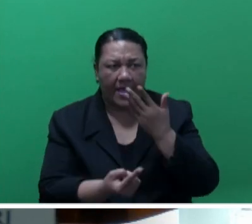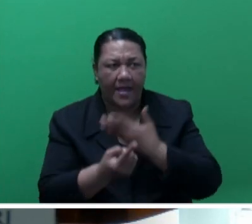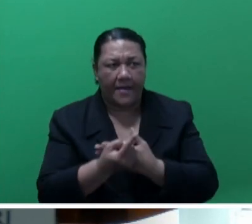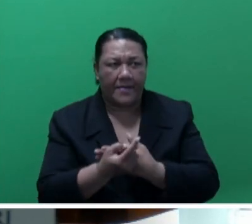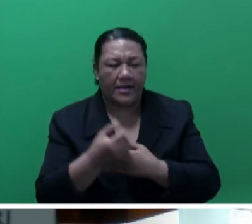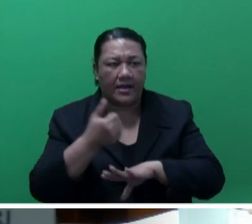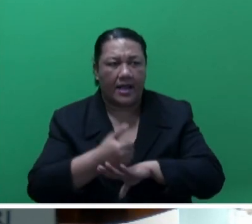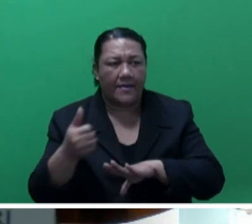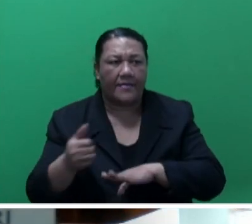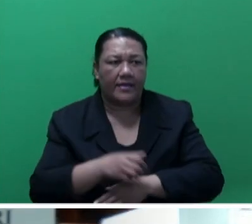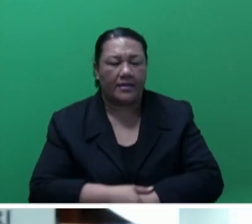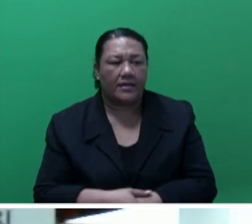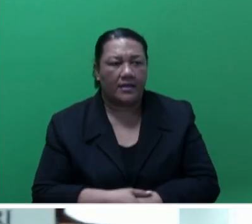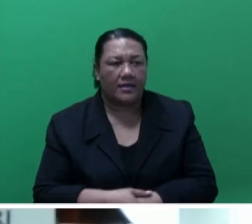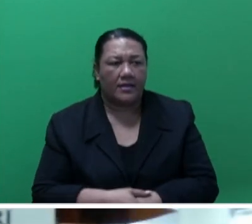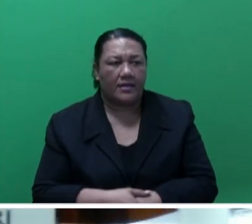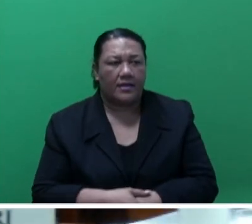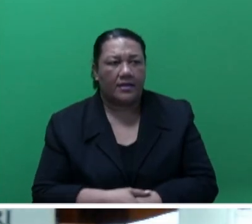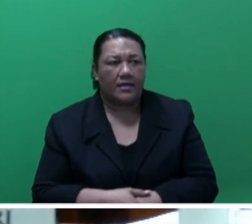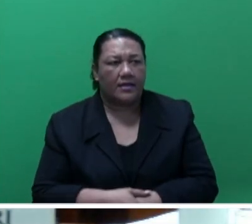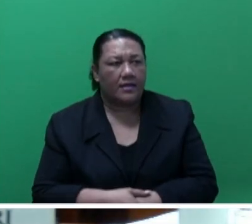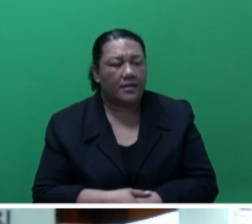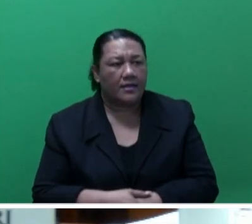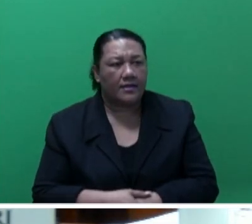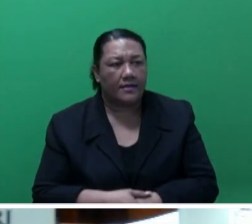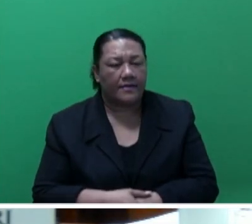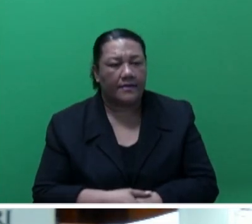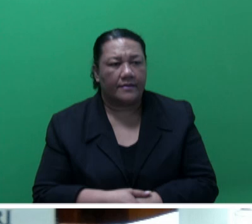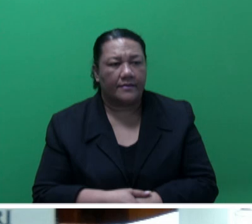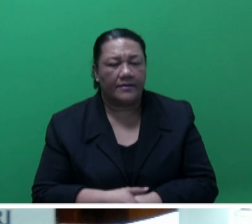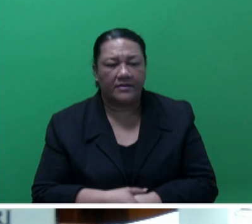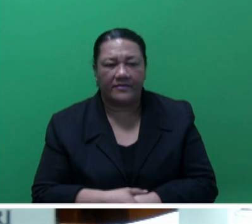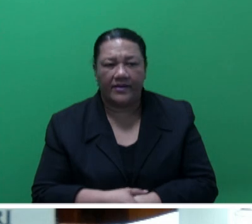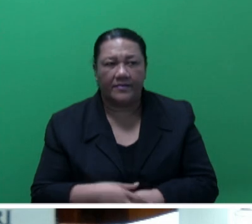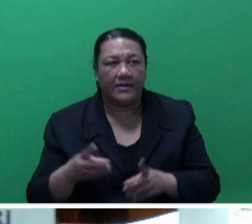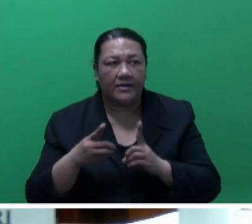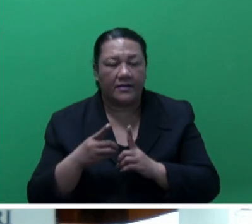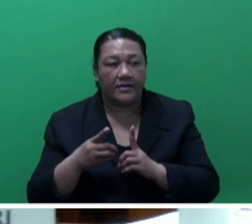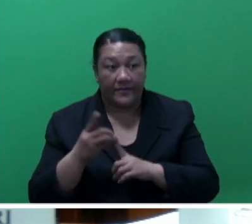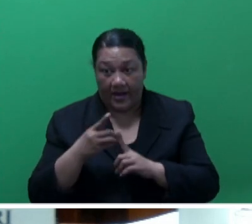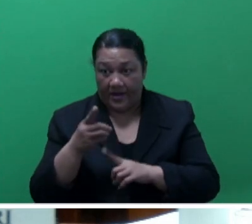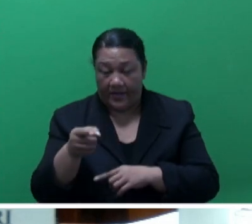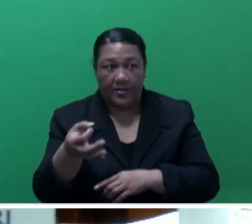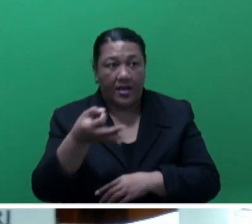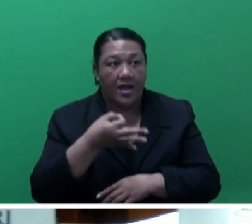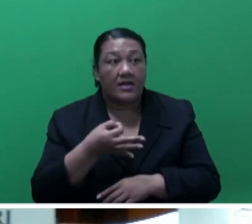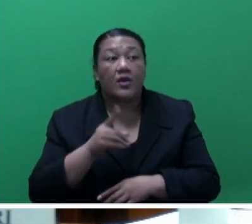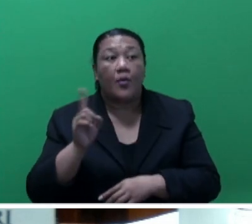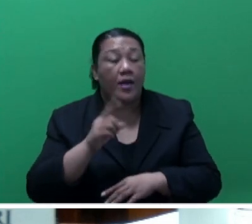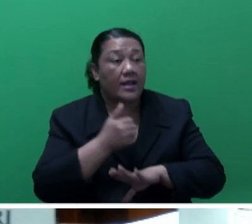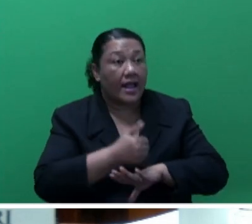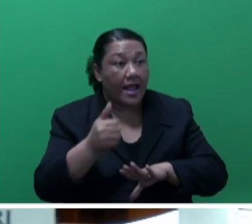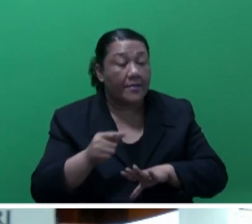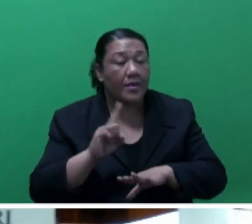government known as Velovelo foreshore development in Lautoka. What was undertaken by government was